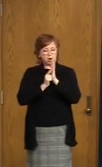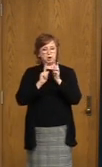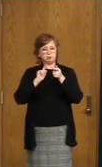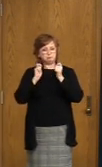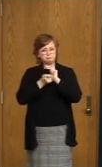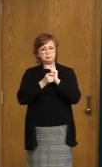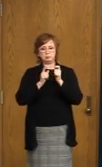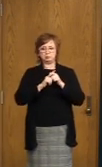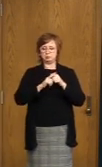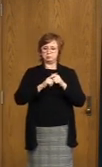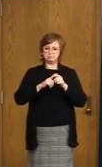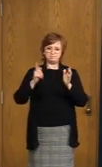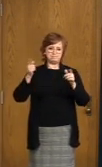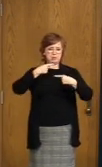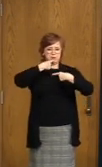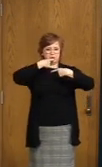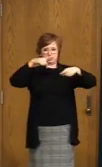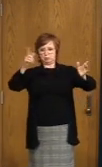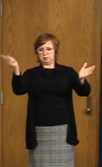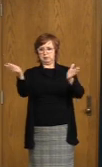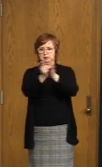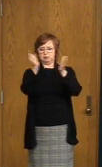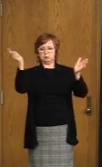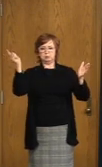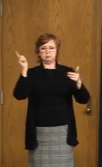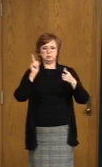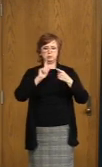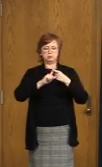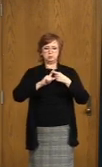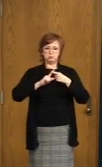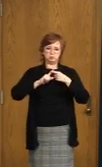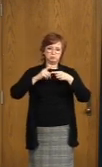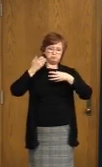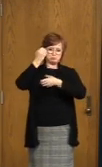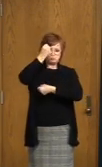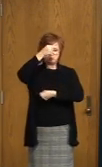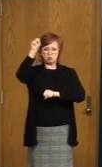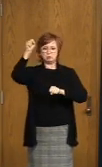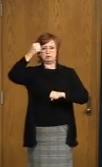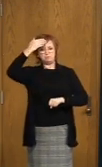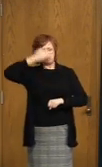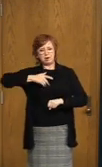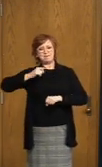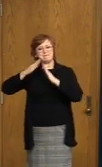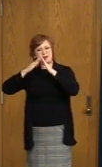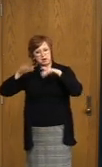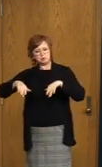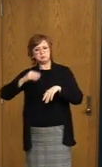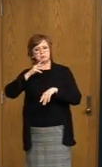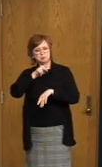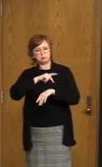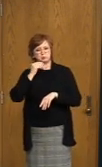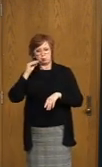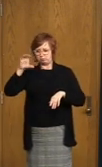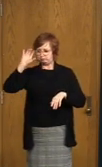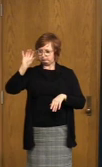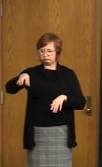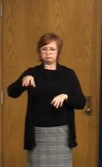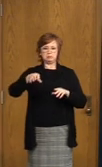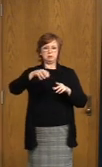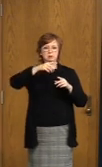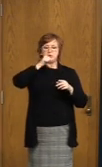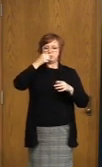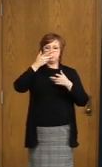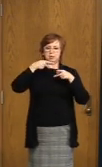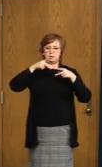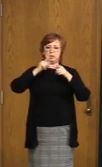to protest a public servant's home like Dr. Shahab, whether directly or within some kind of a 50-meter vicinity? Is that